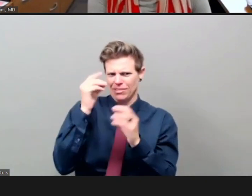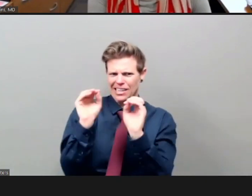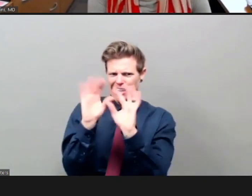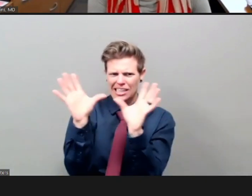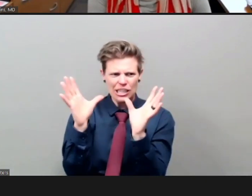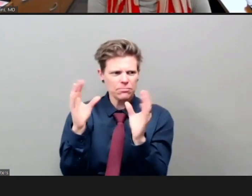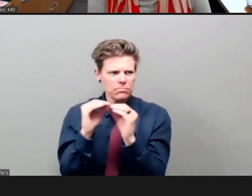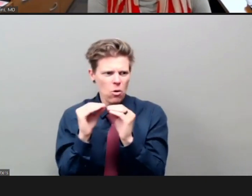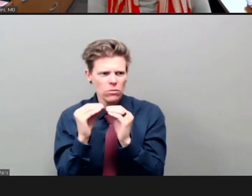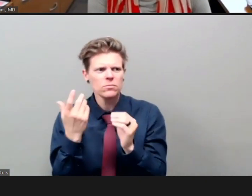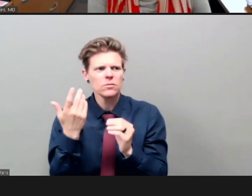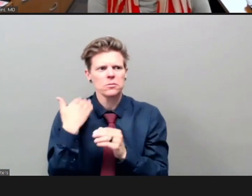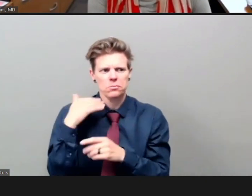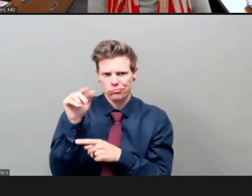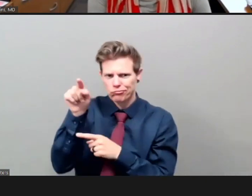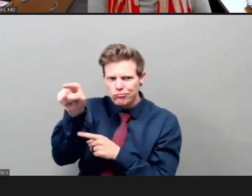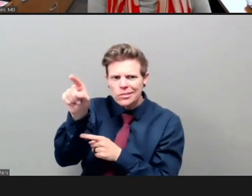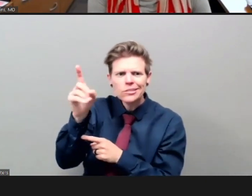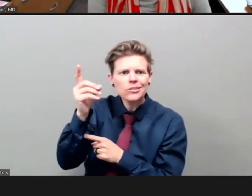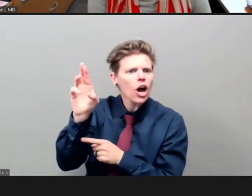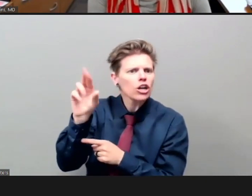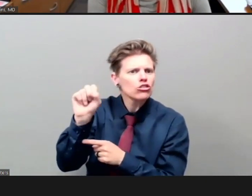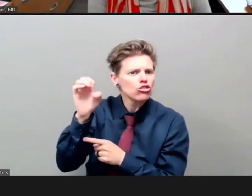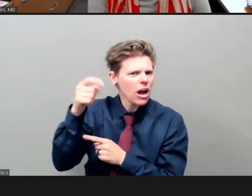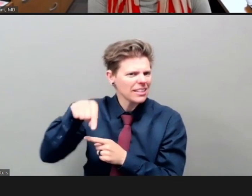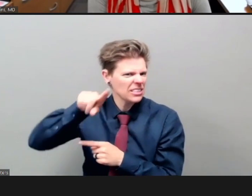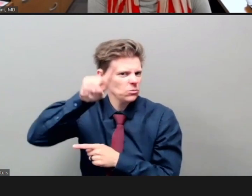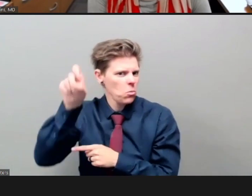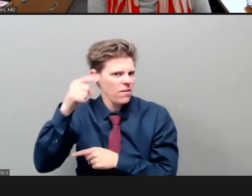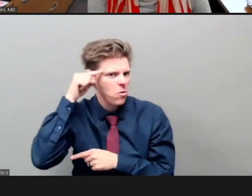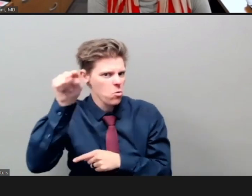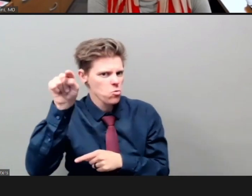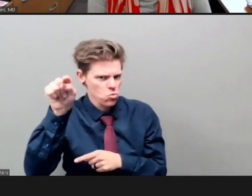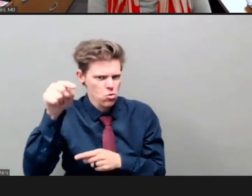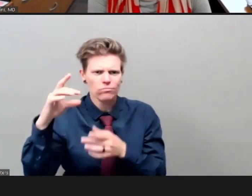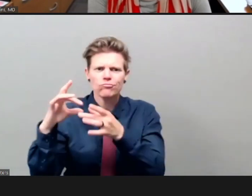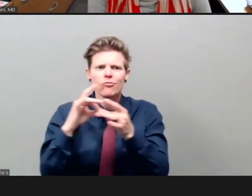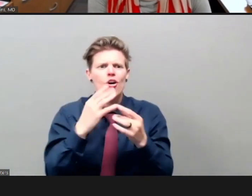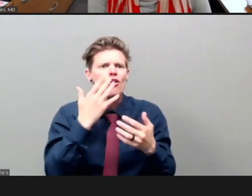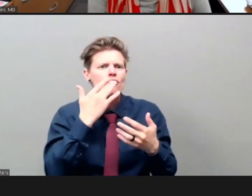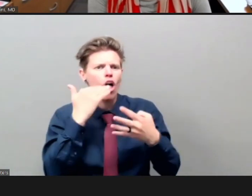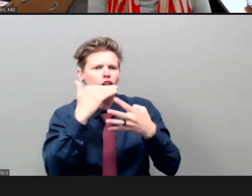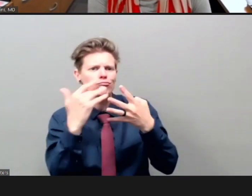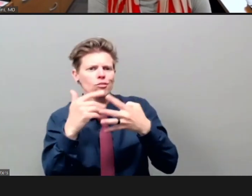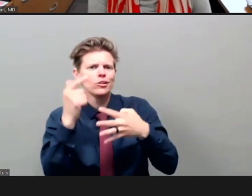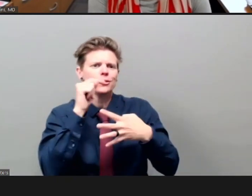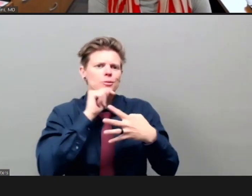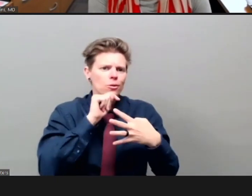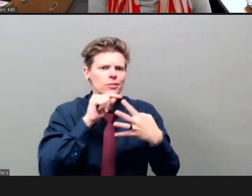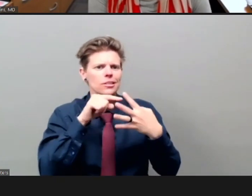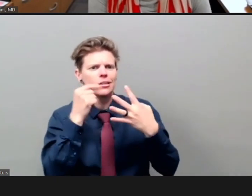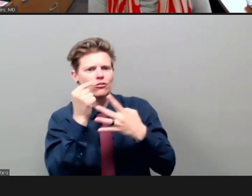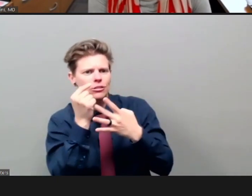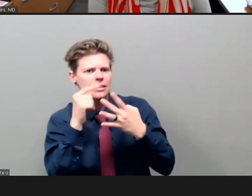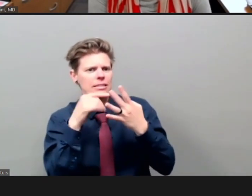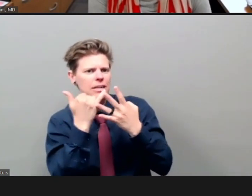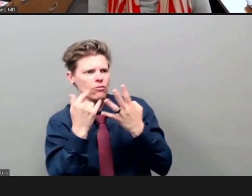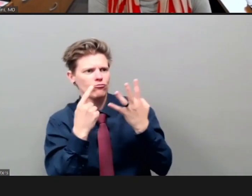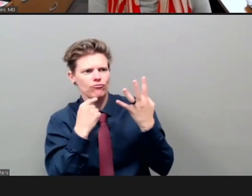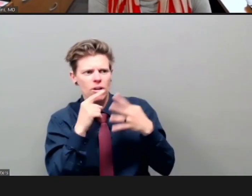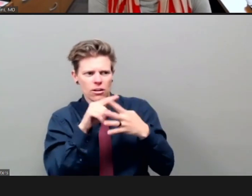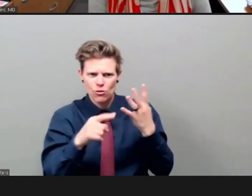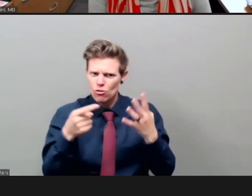Scrace, maybe this one's for you. On the red, yellow, green, turquoise changes, it says 40%